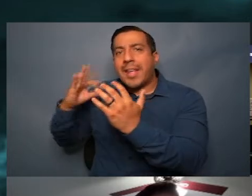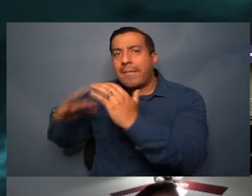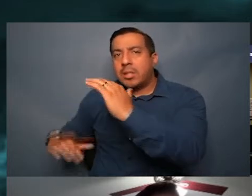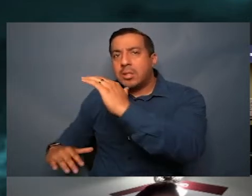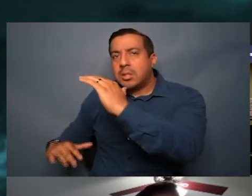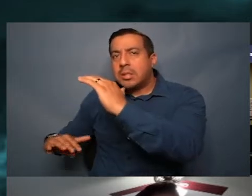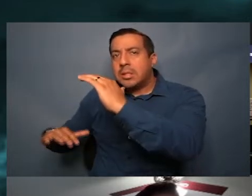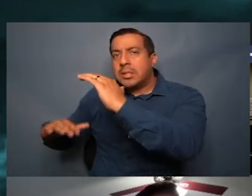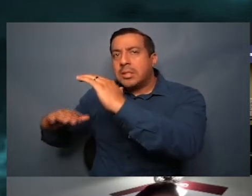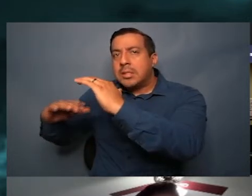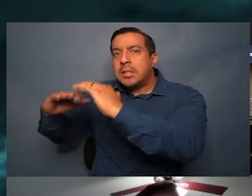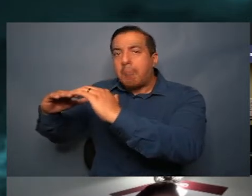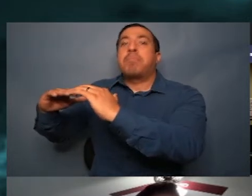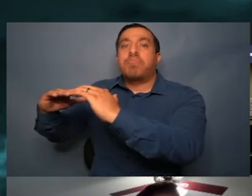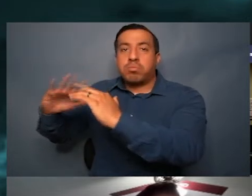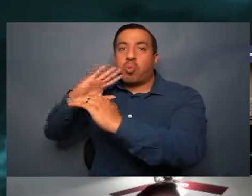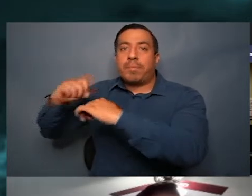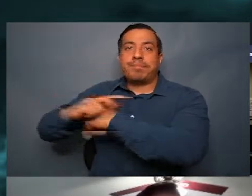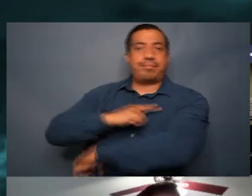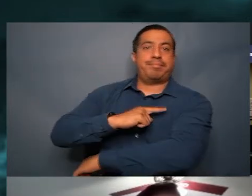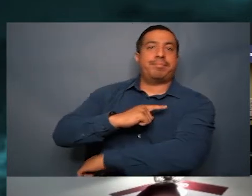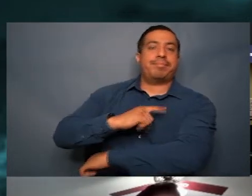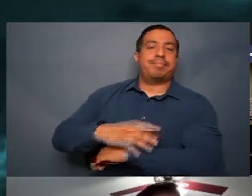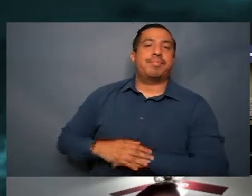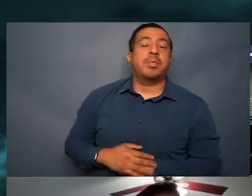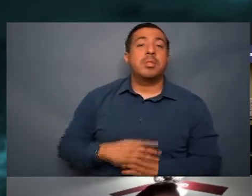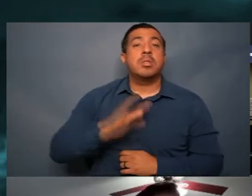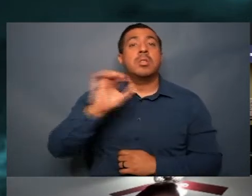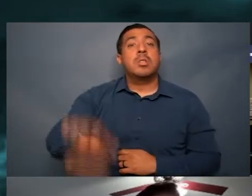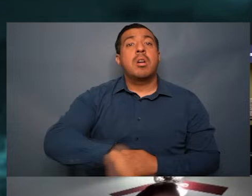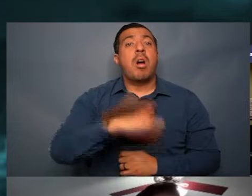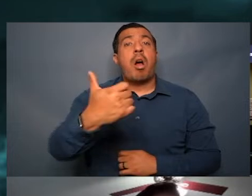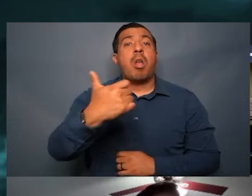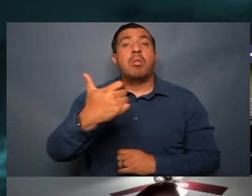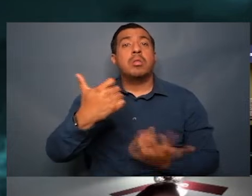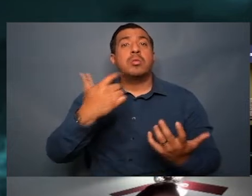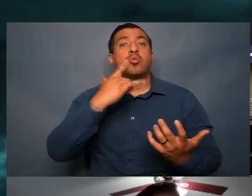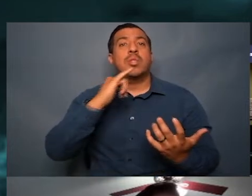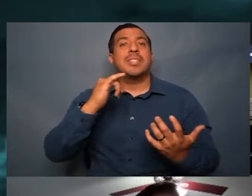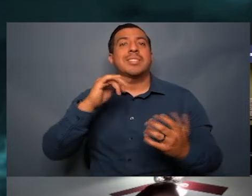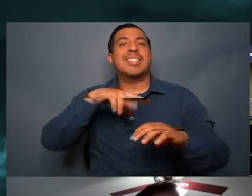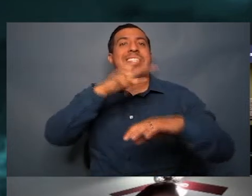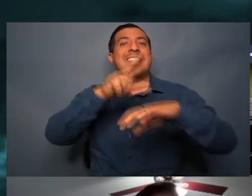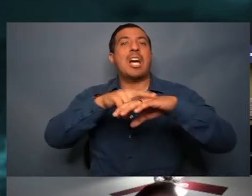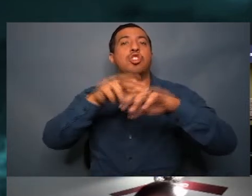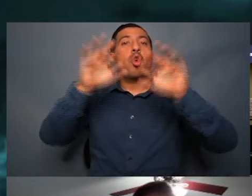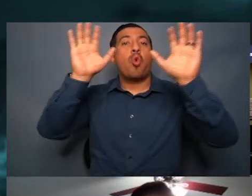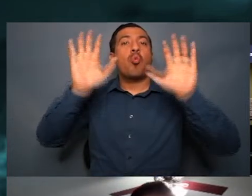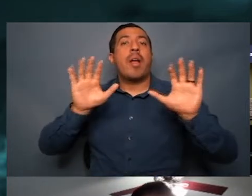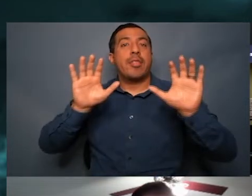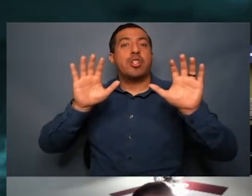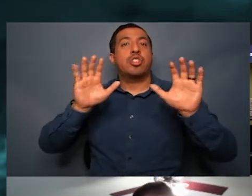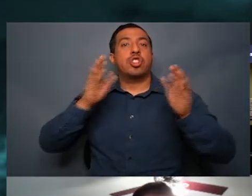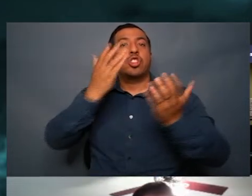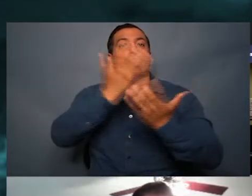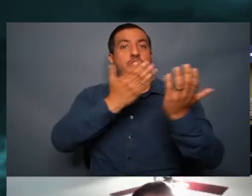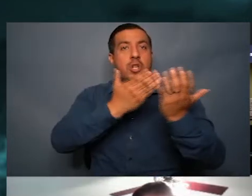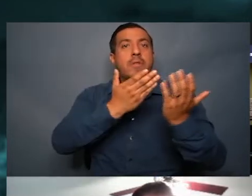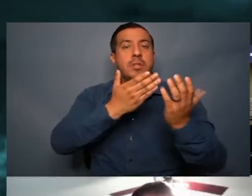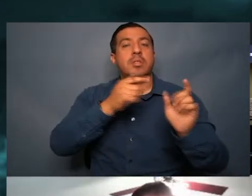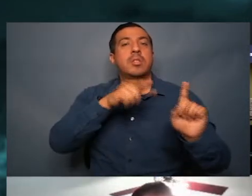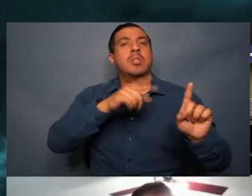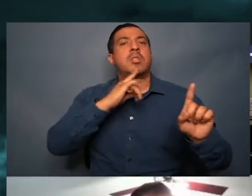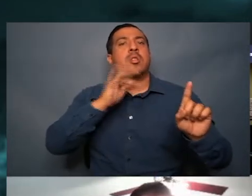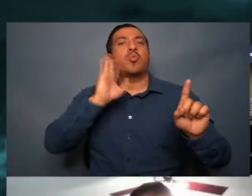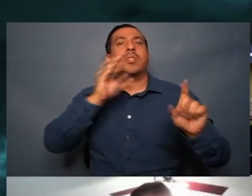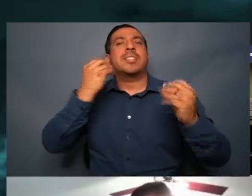website, which is really good, kind of more of a regional approach, is the National Weather Service Advanced Hydrology page, and that gives